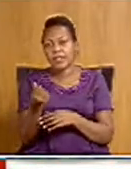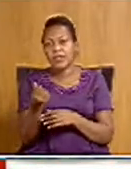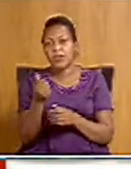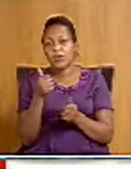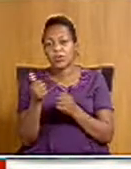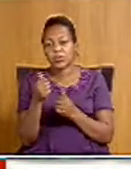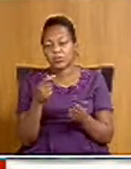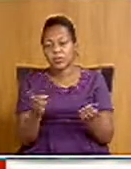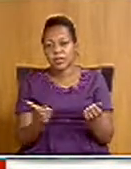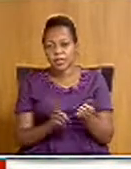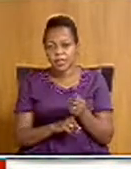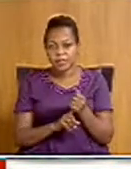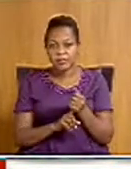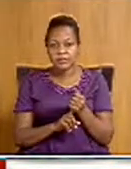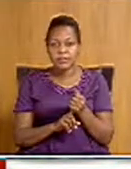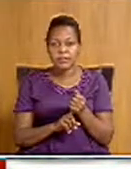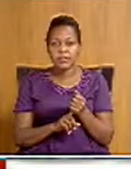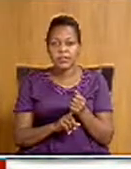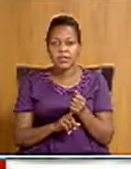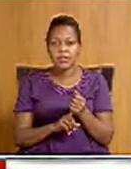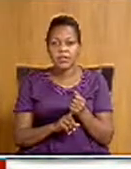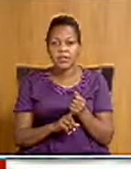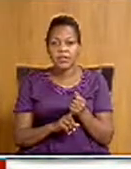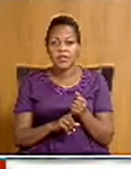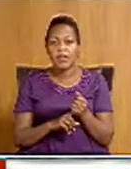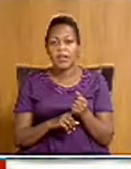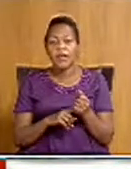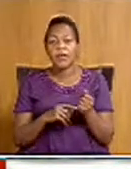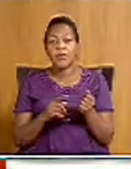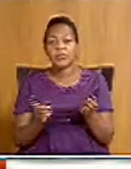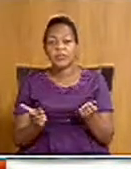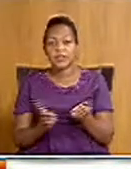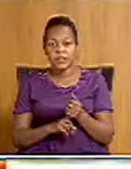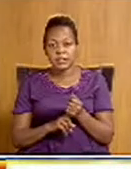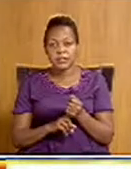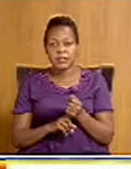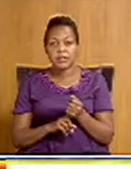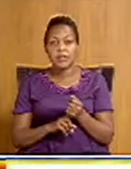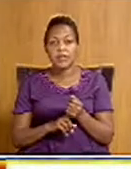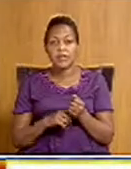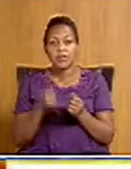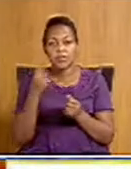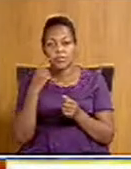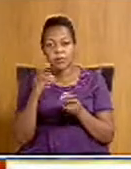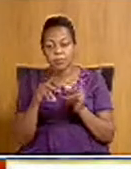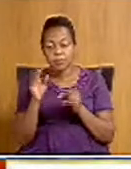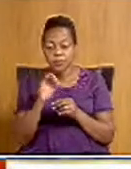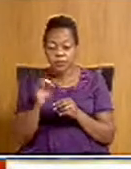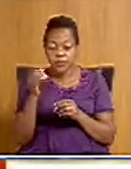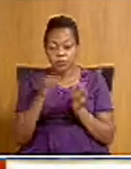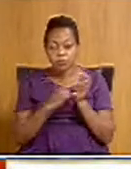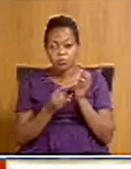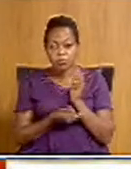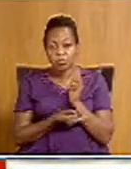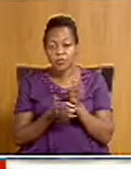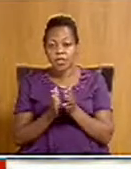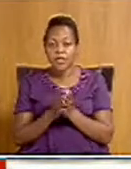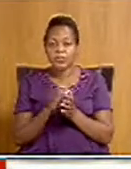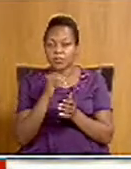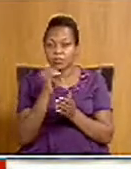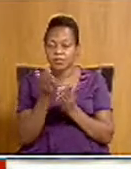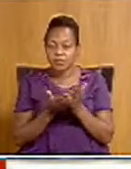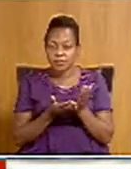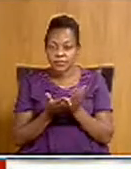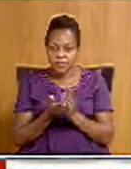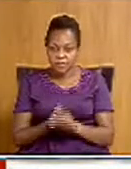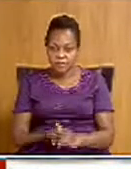in, brought in by the opportunist careerists looking for jobs and not for service.